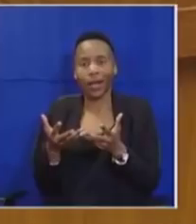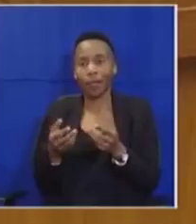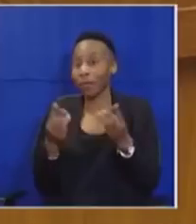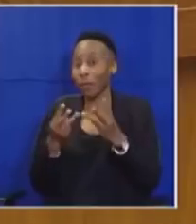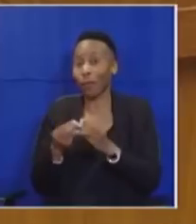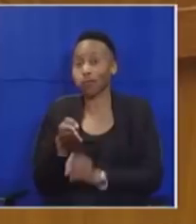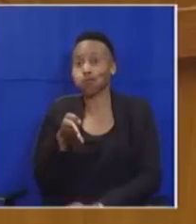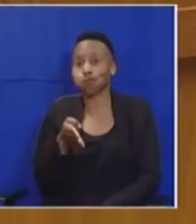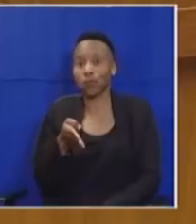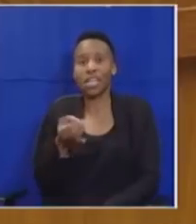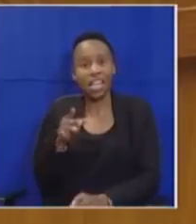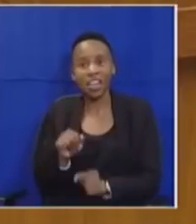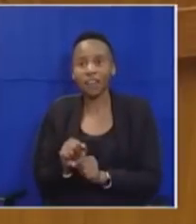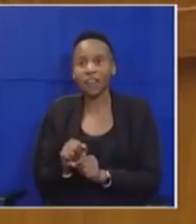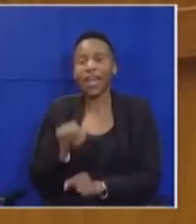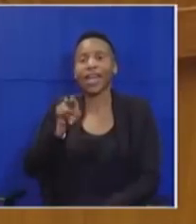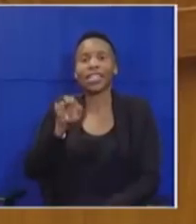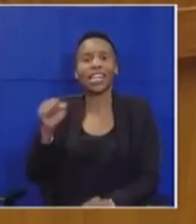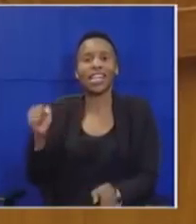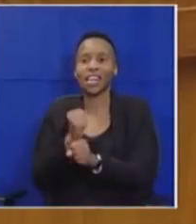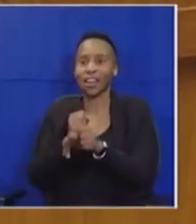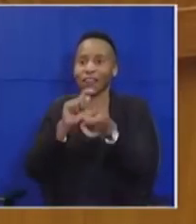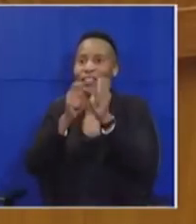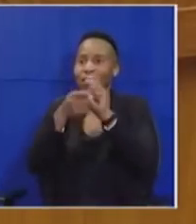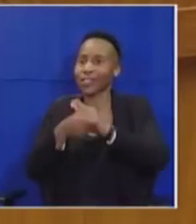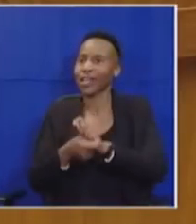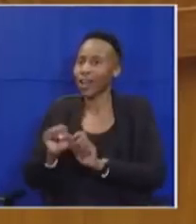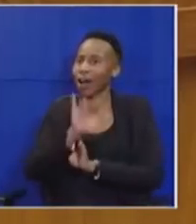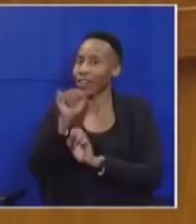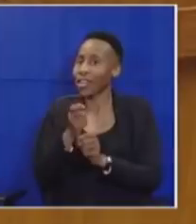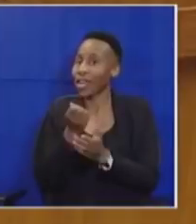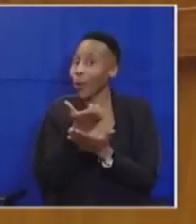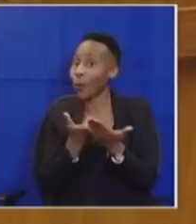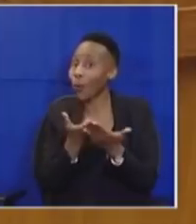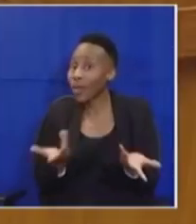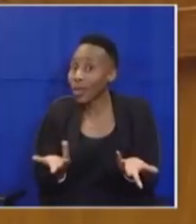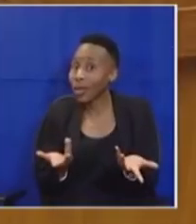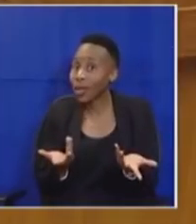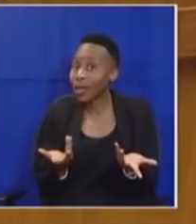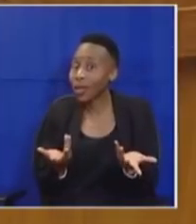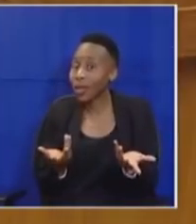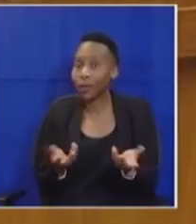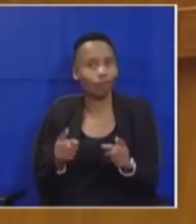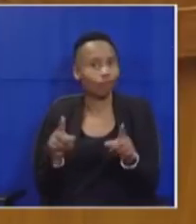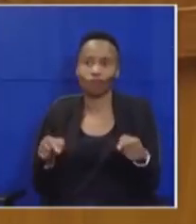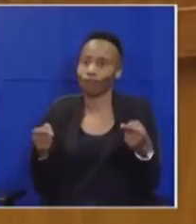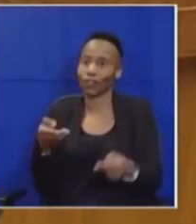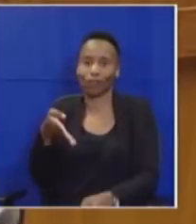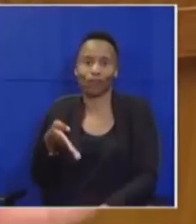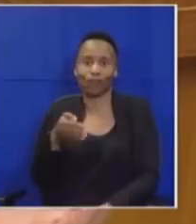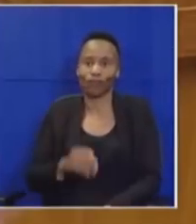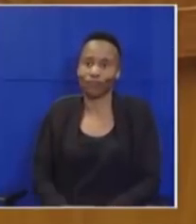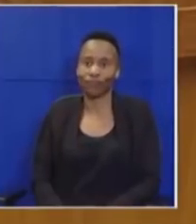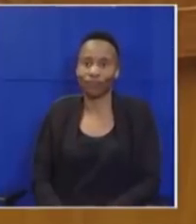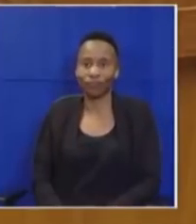the trajectory of the South African economy? We would not be here. Where would the